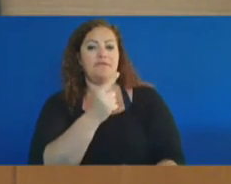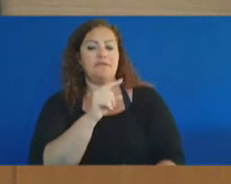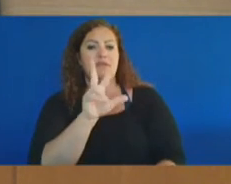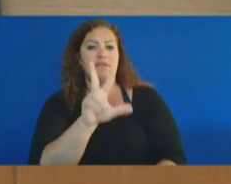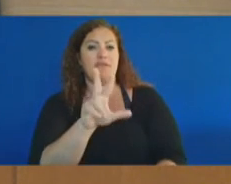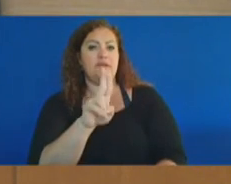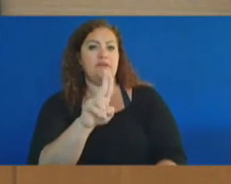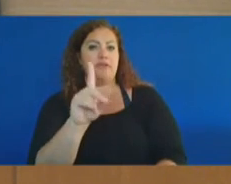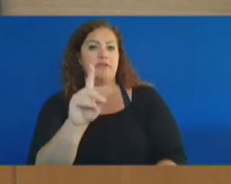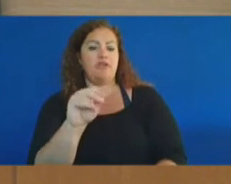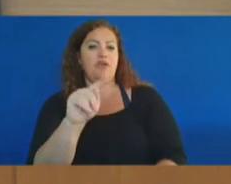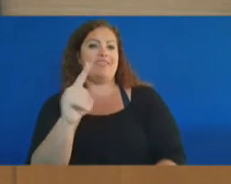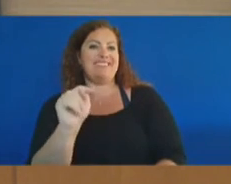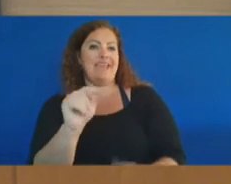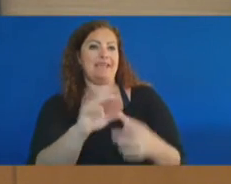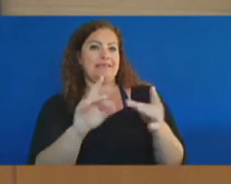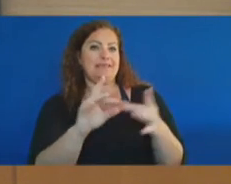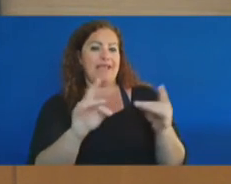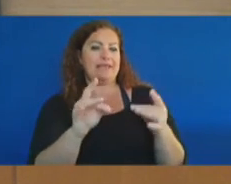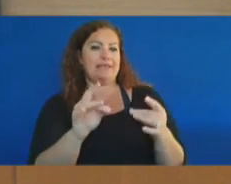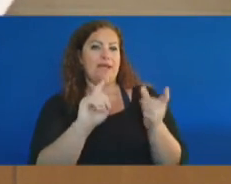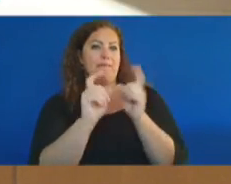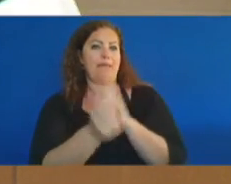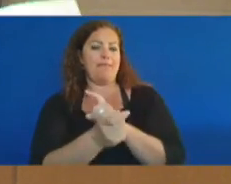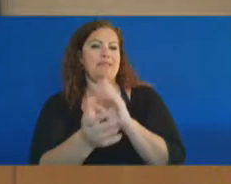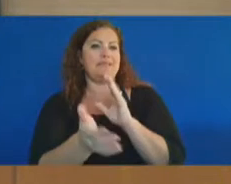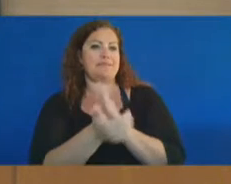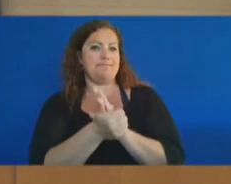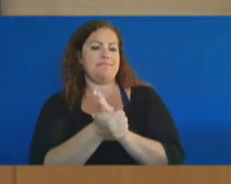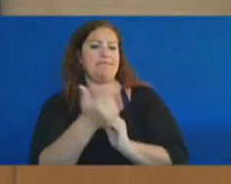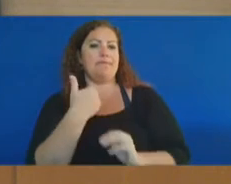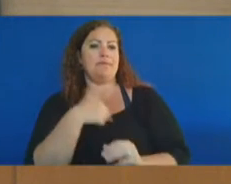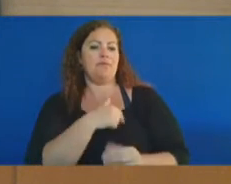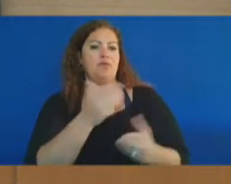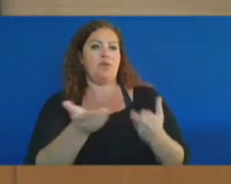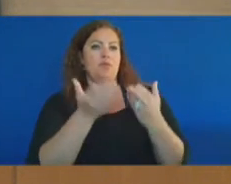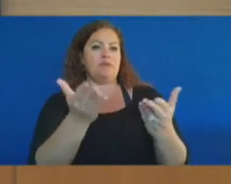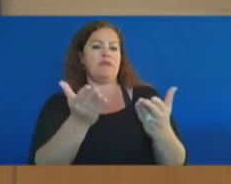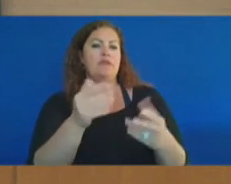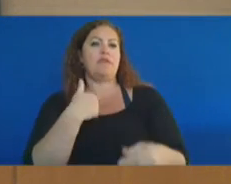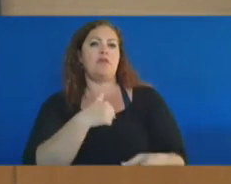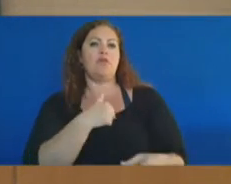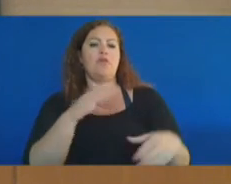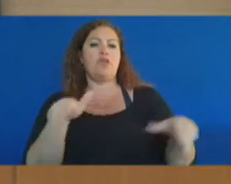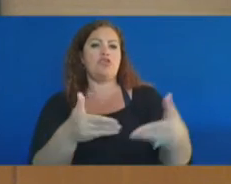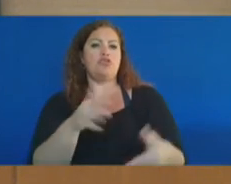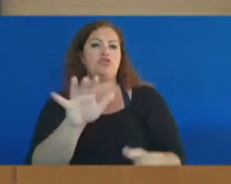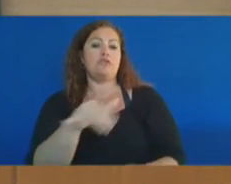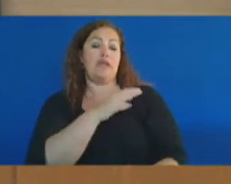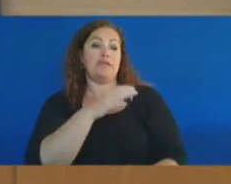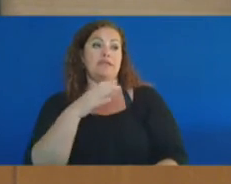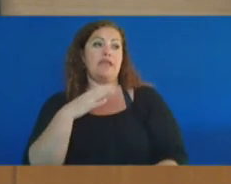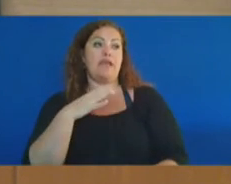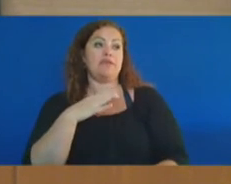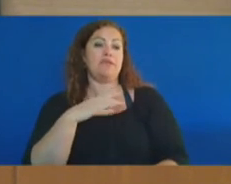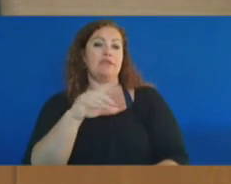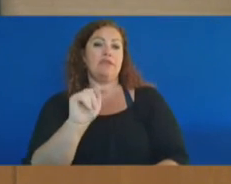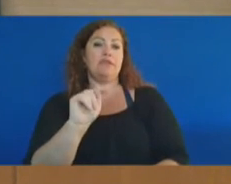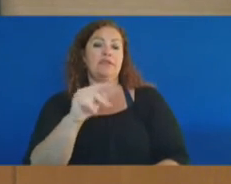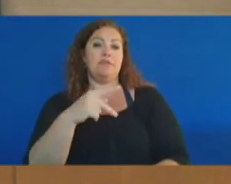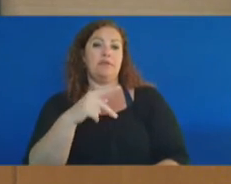amendments we are presenting tonight for public hearing we um introduced these to council tpd